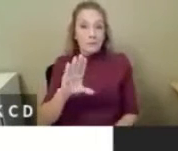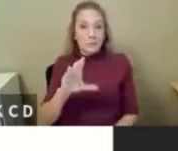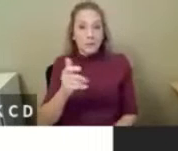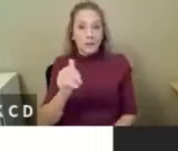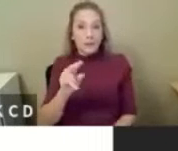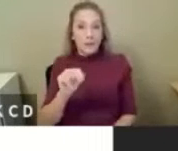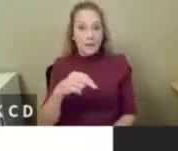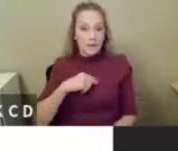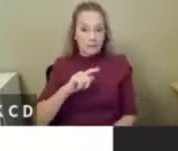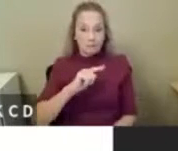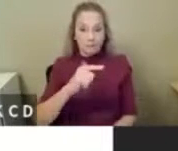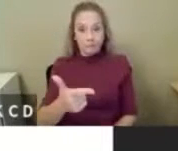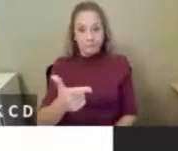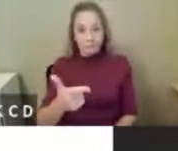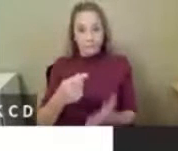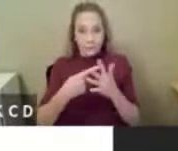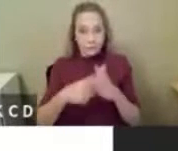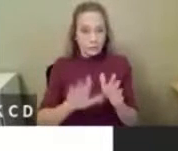general discussion.